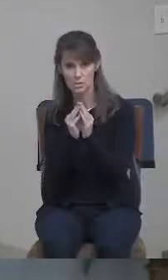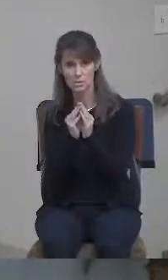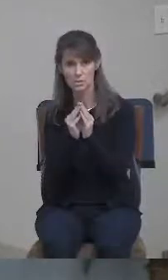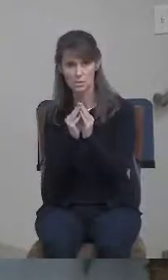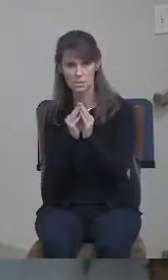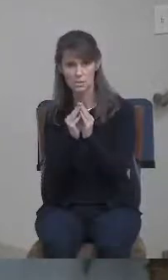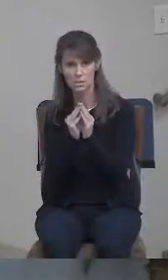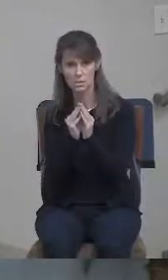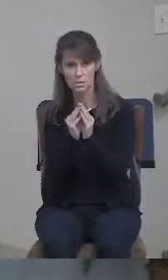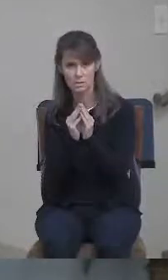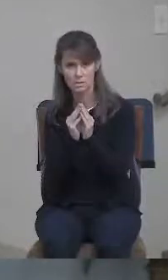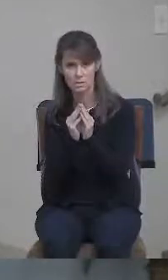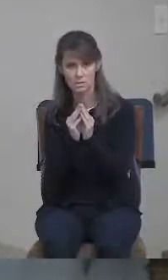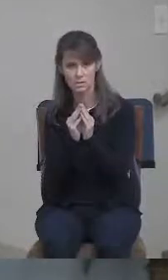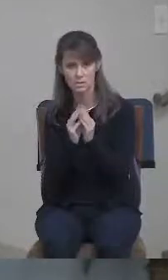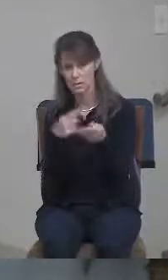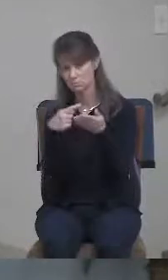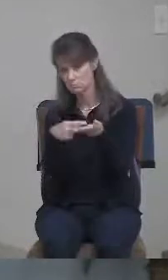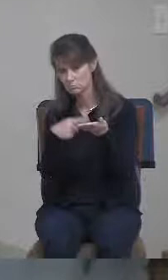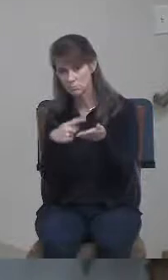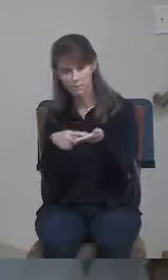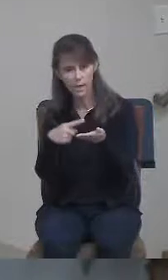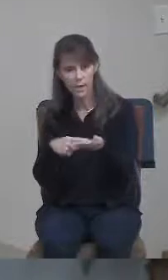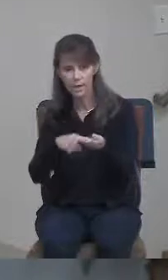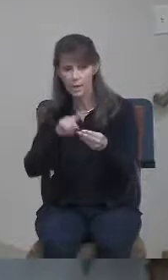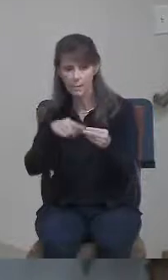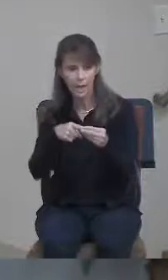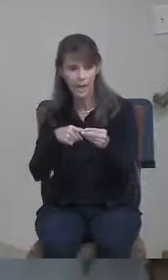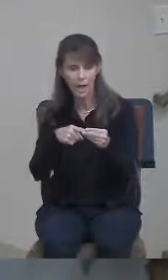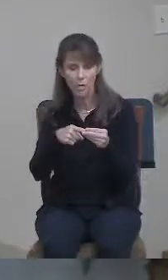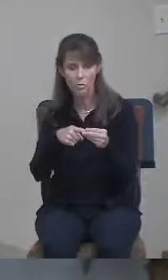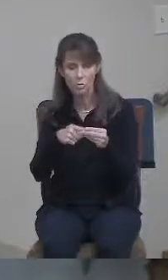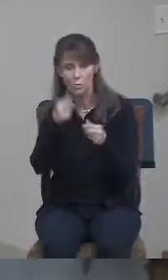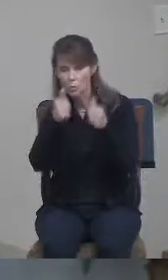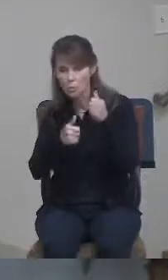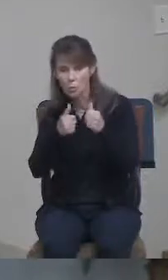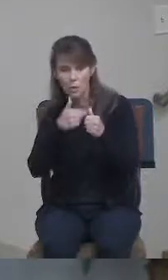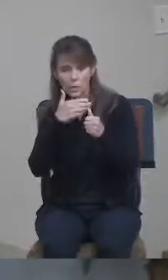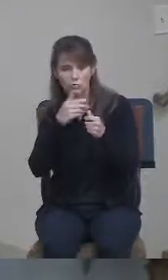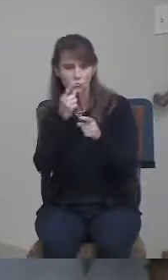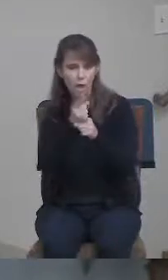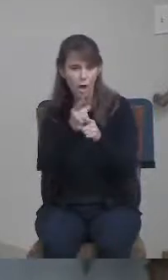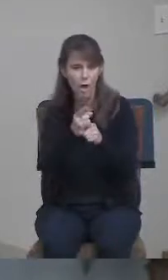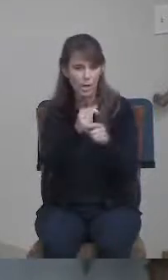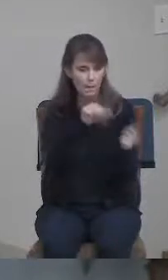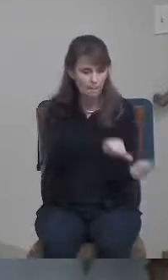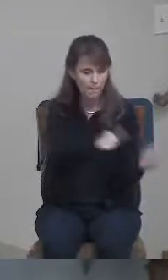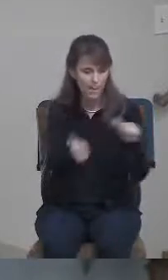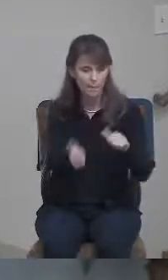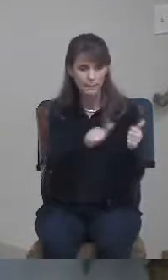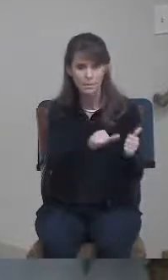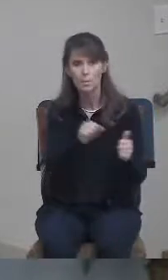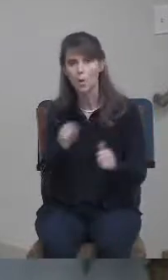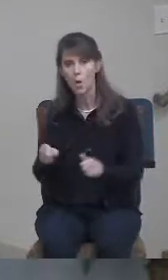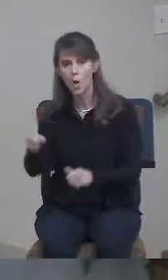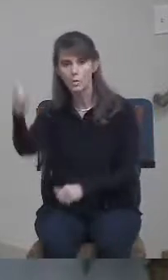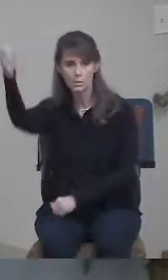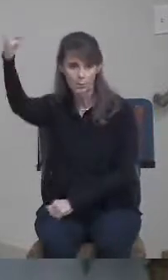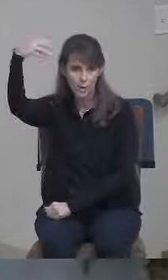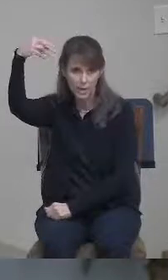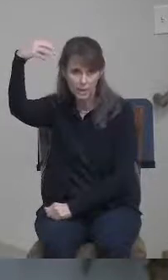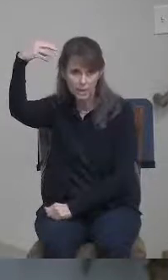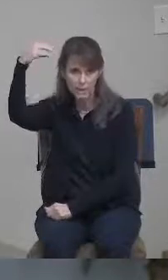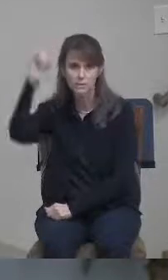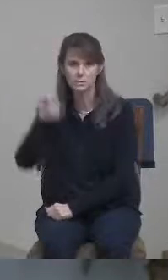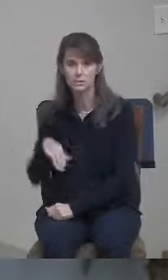question of sprinkling or immersion for baptism came up. O'Kelly dogmatically maintained